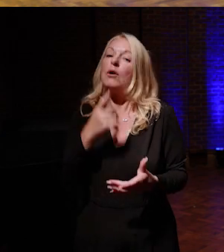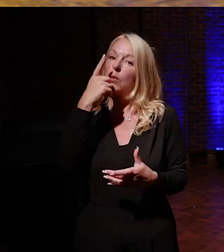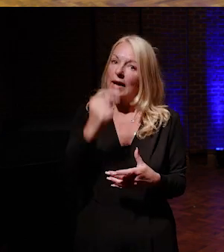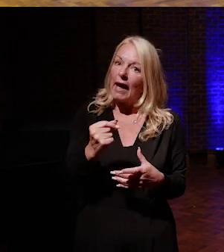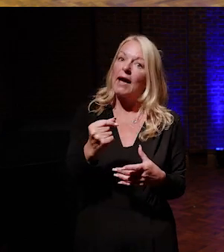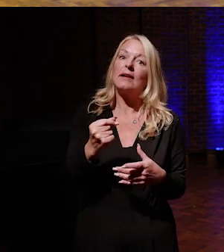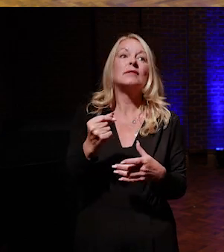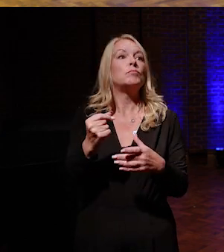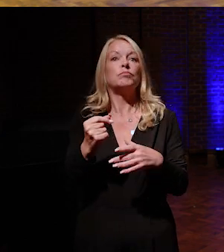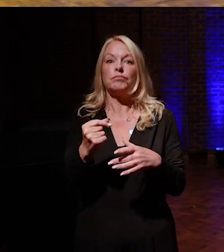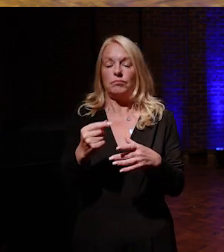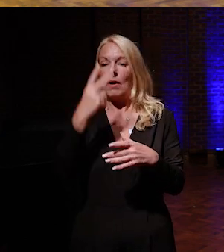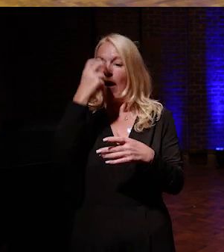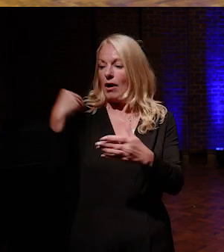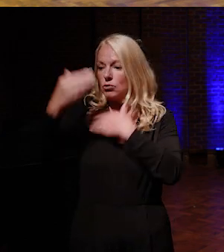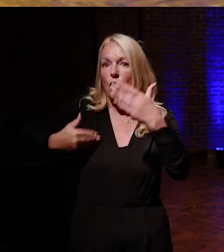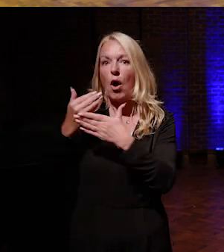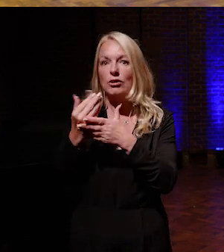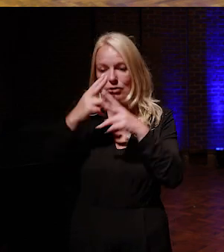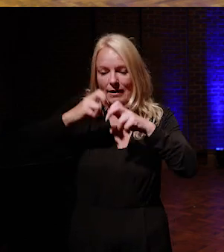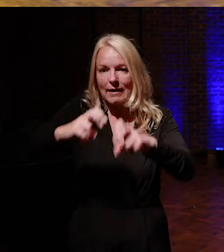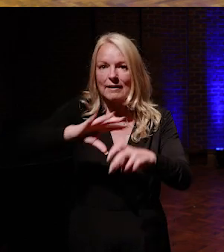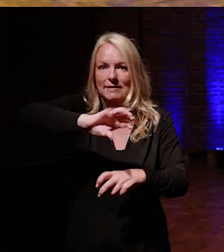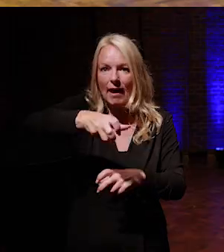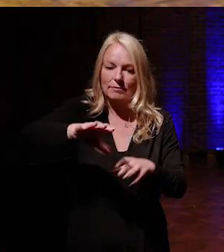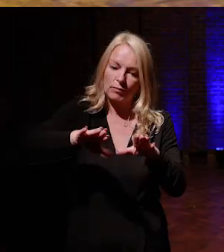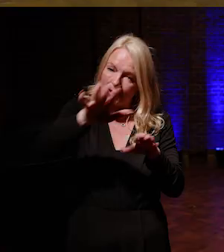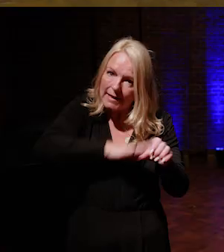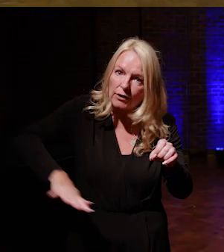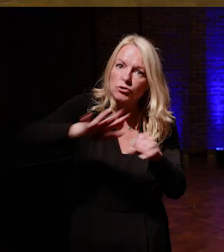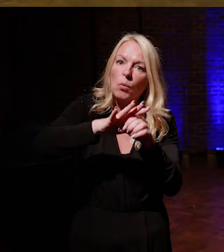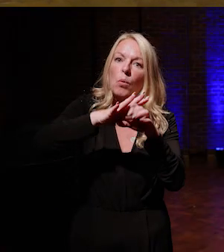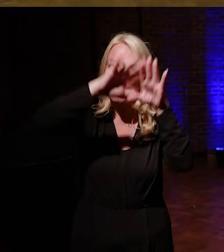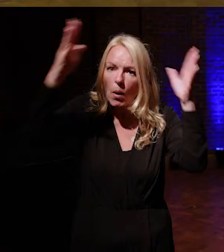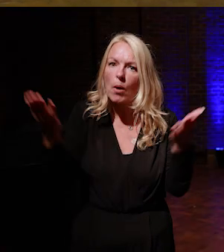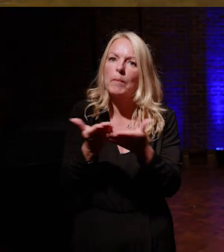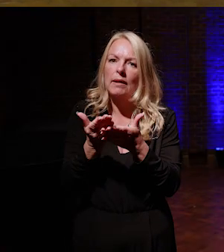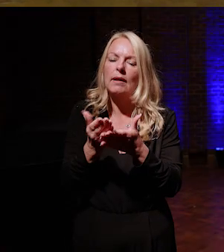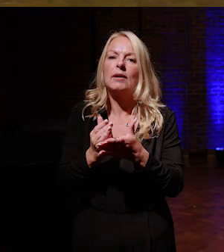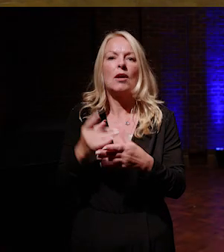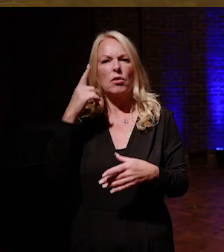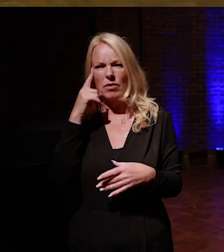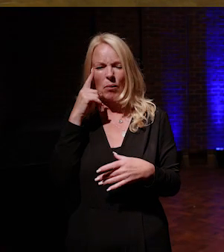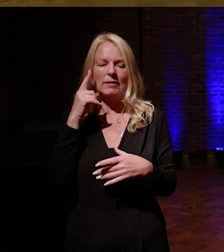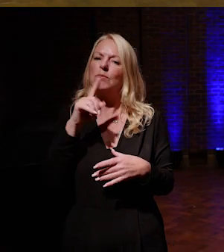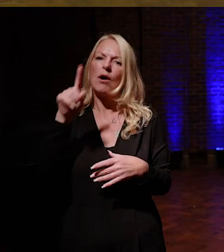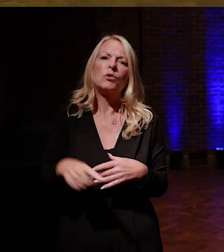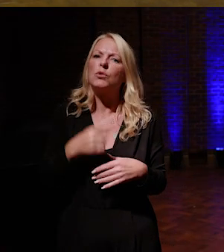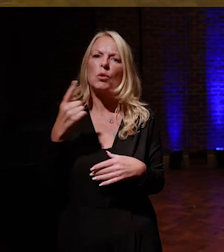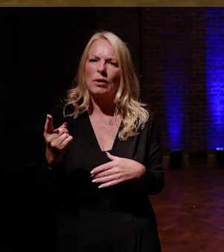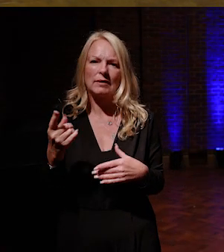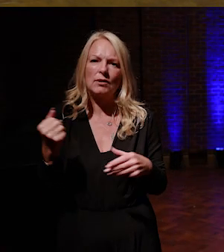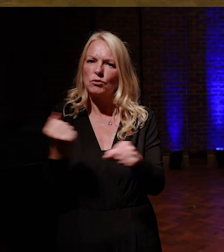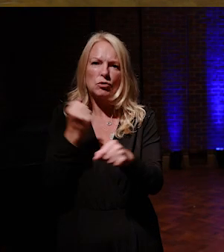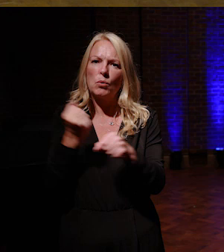can detect the archaeological site nationally or maybe even globally. But I also thought that I couldn't do that really in academia where